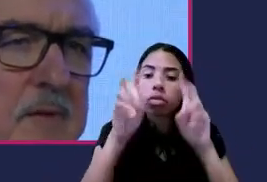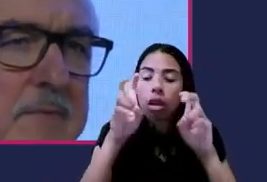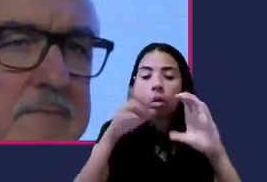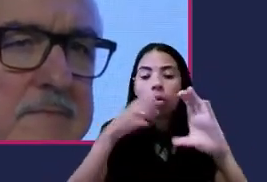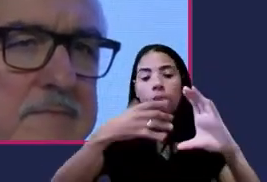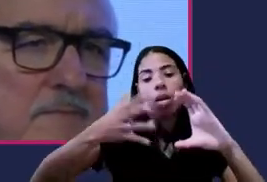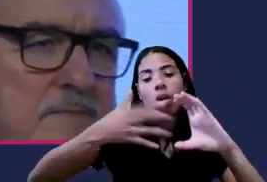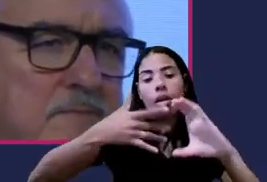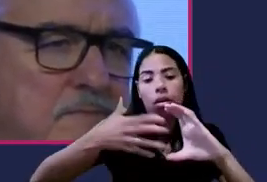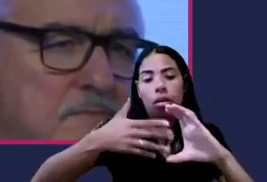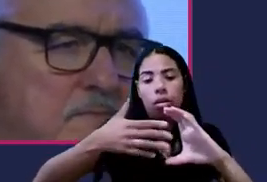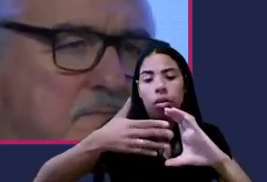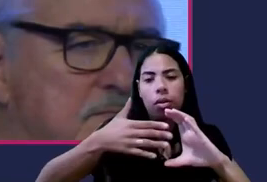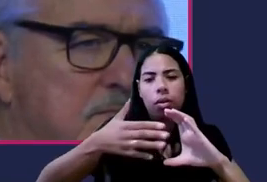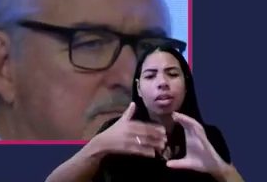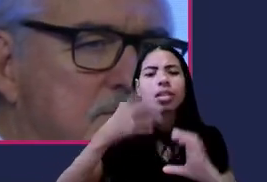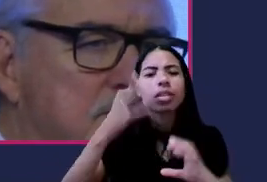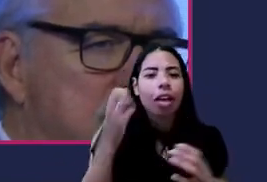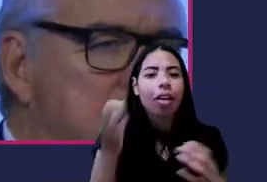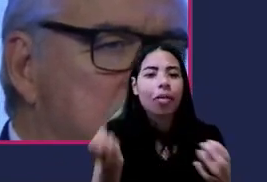this topic is.